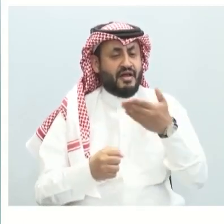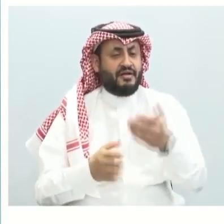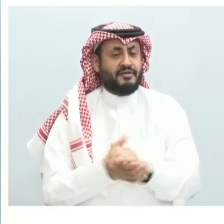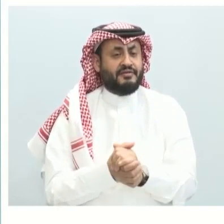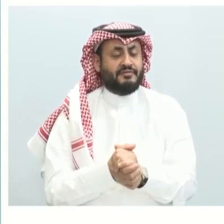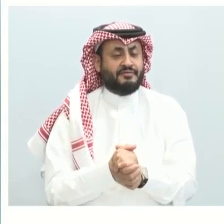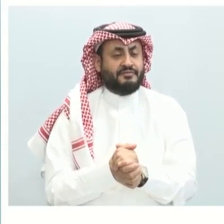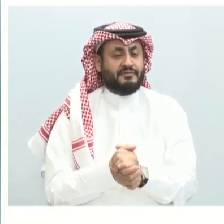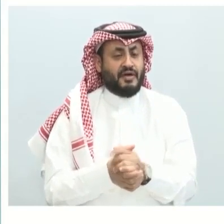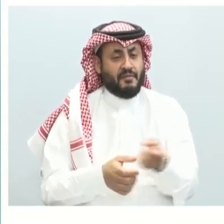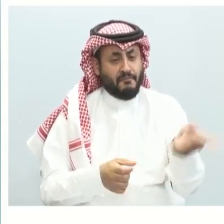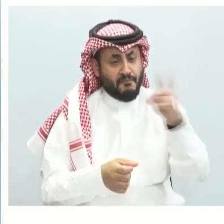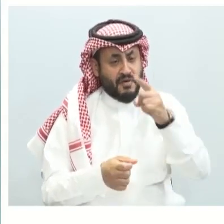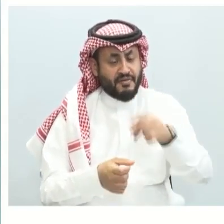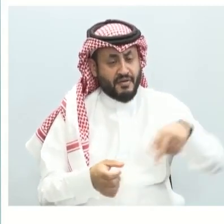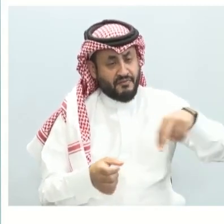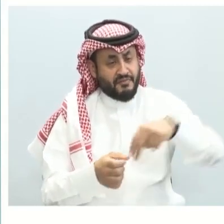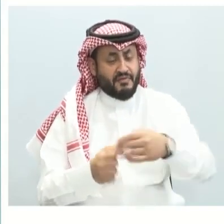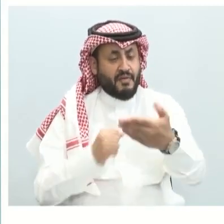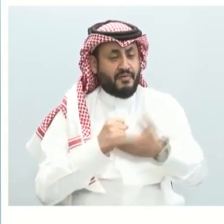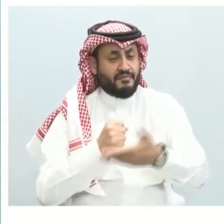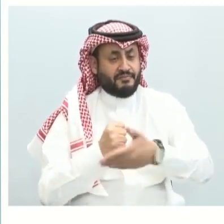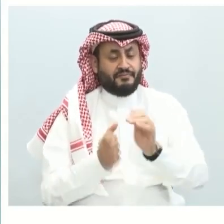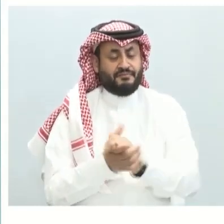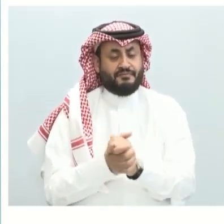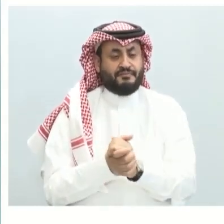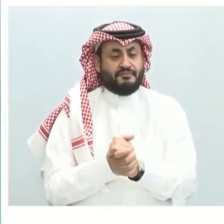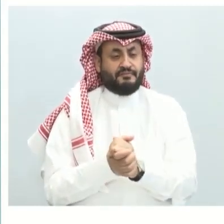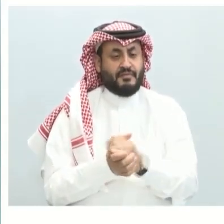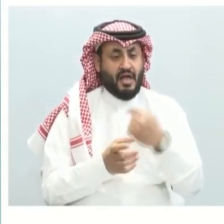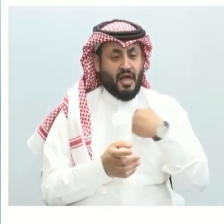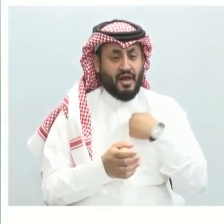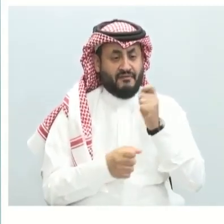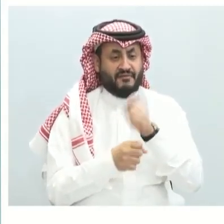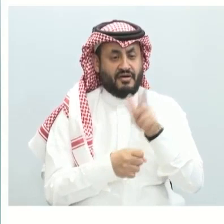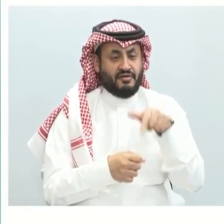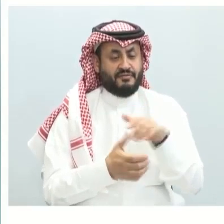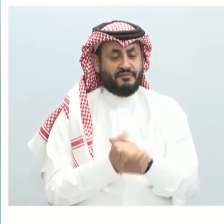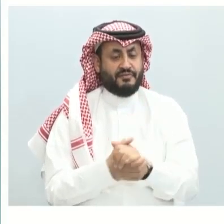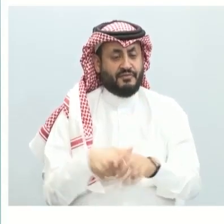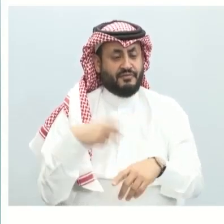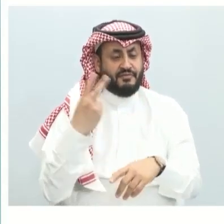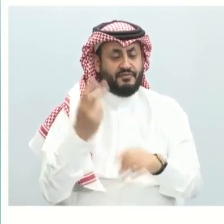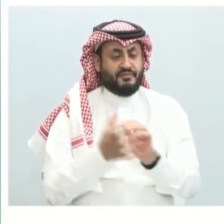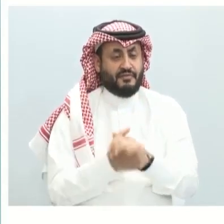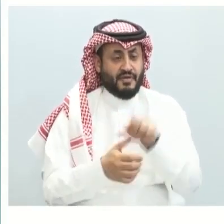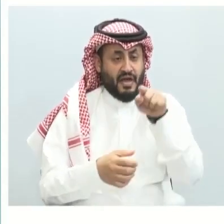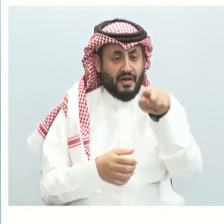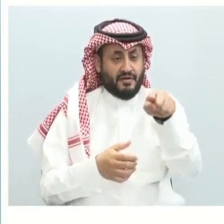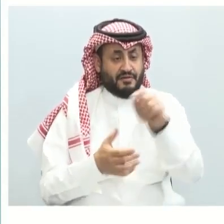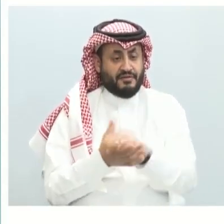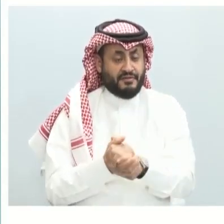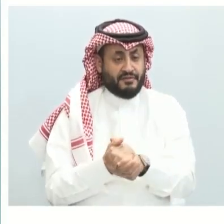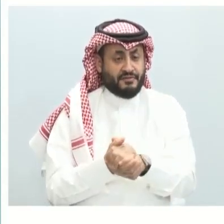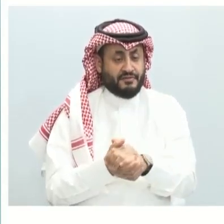am going to visit the city of Abha in Asir. Number two, you are going